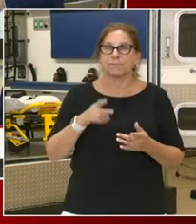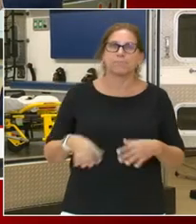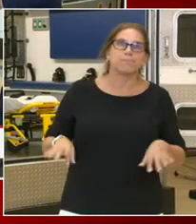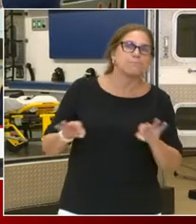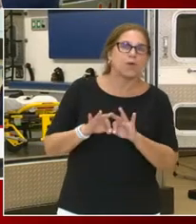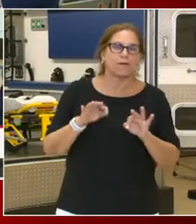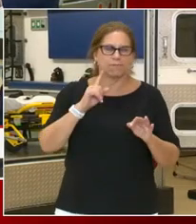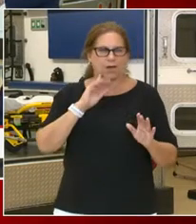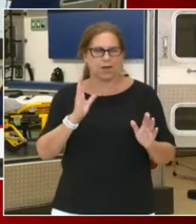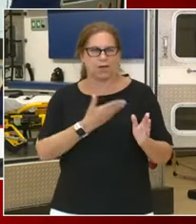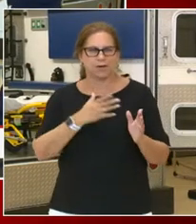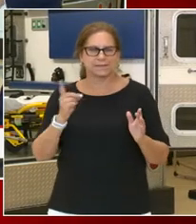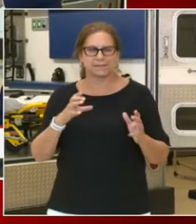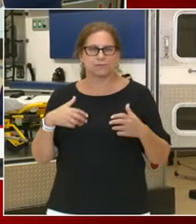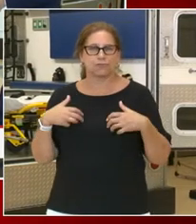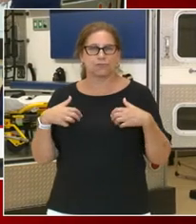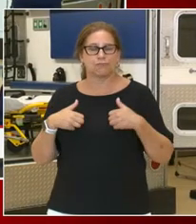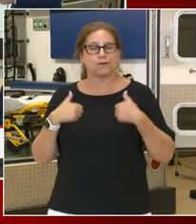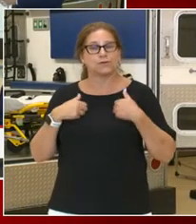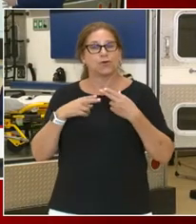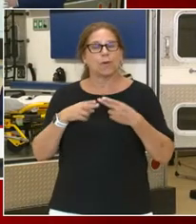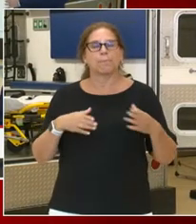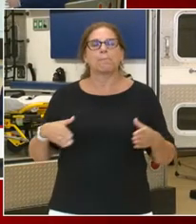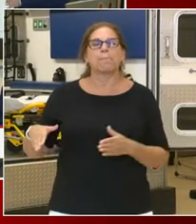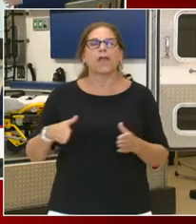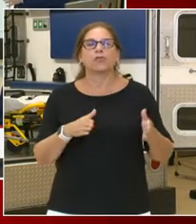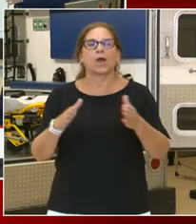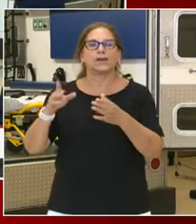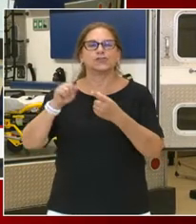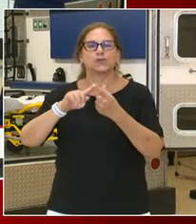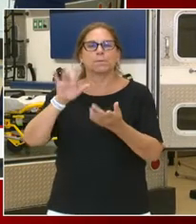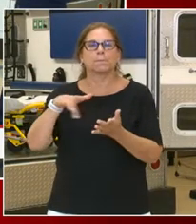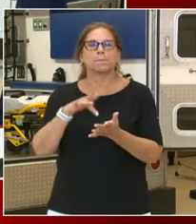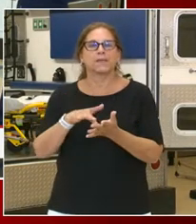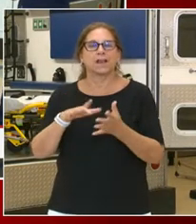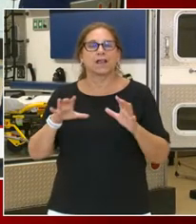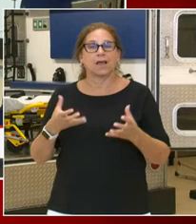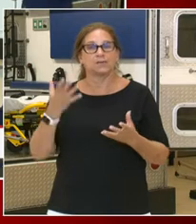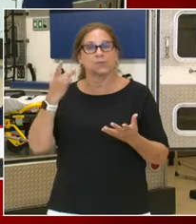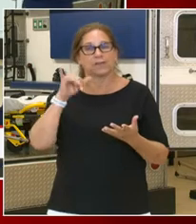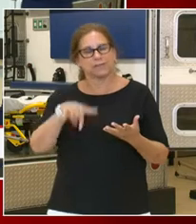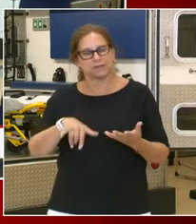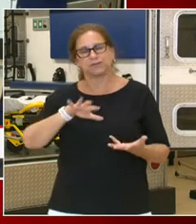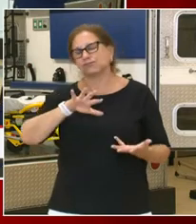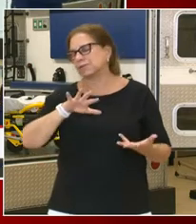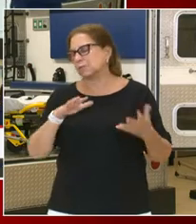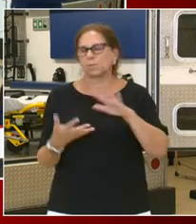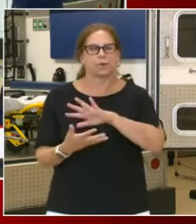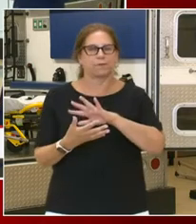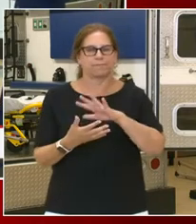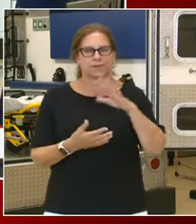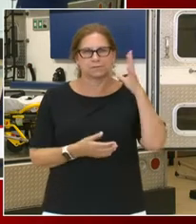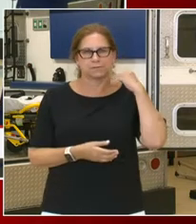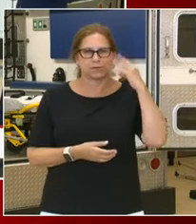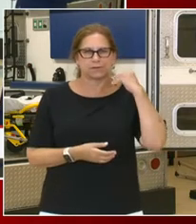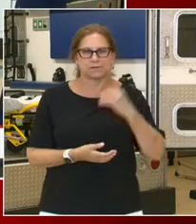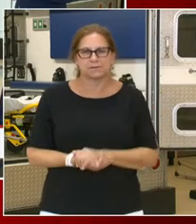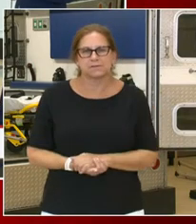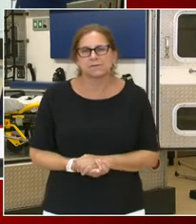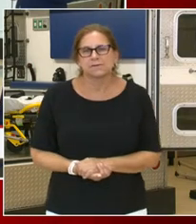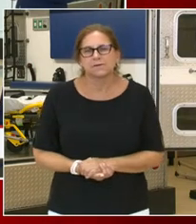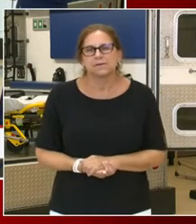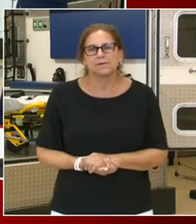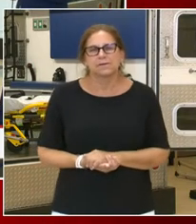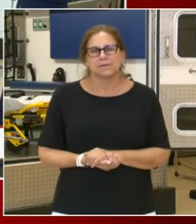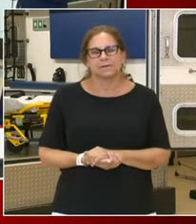middle class, and really being so transformative for our residents. And so I want to talk to you a little bit more about how UDC is